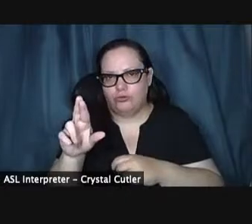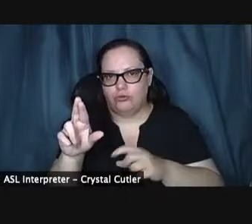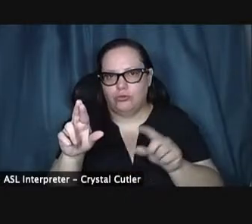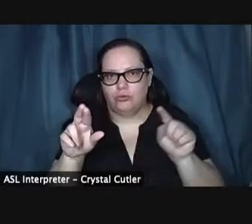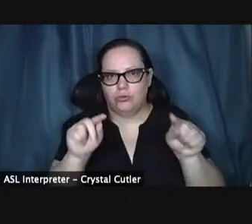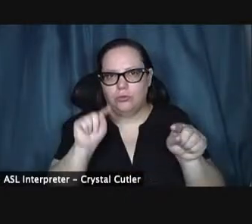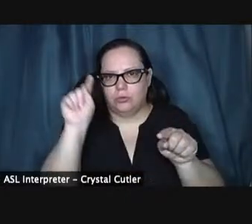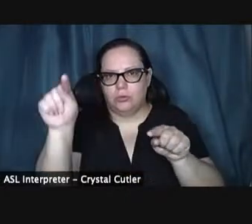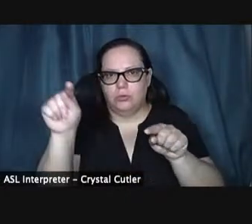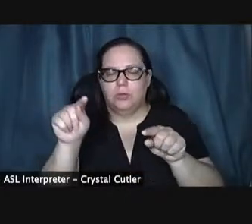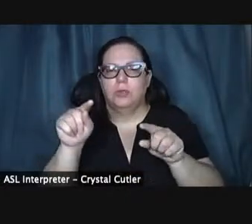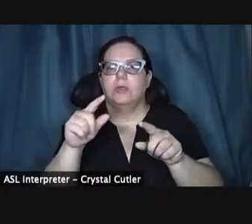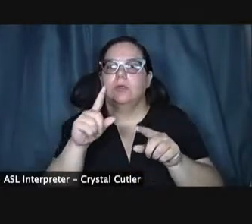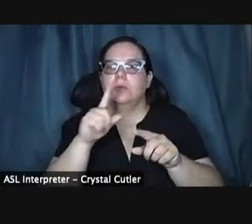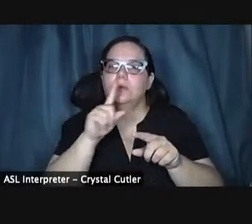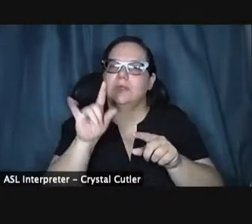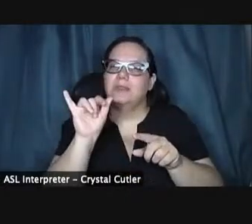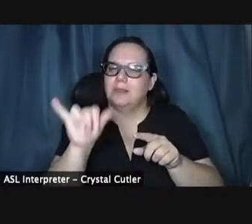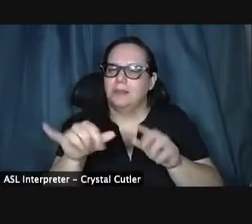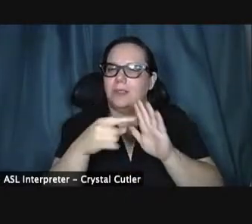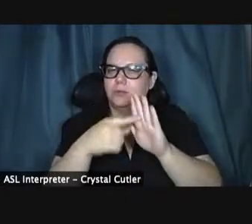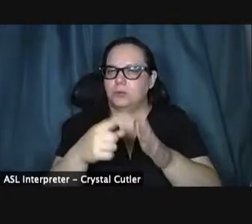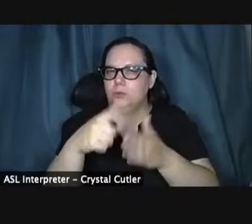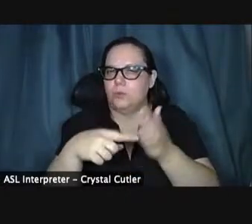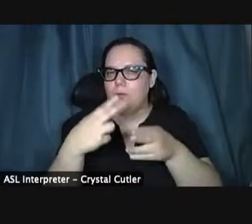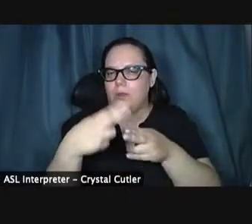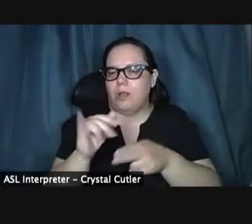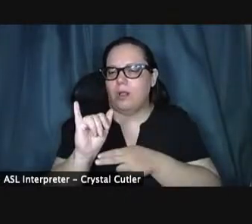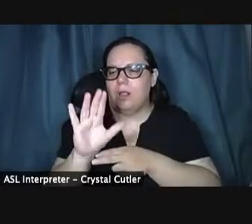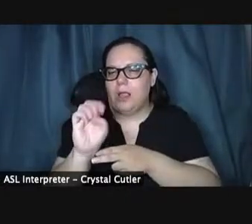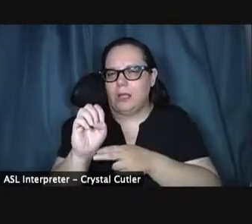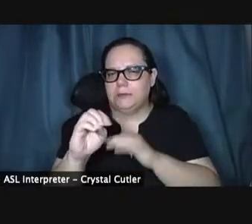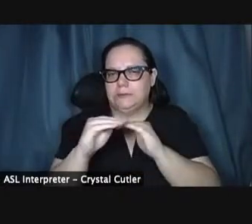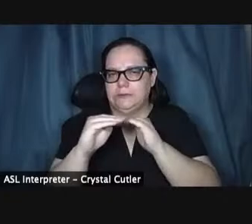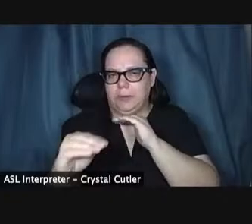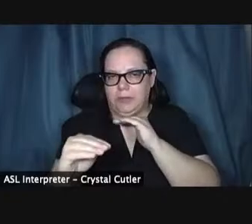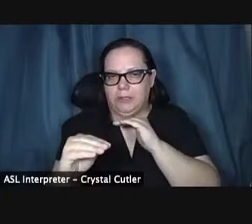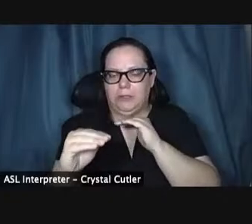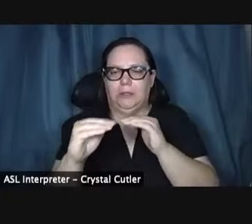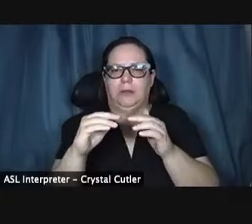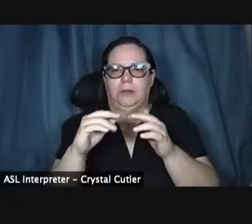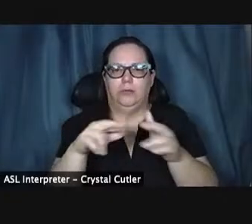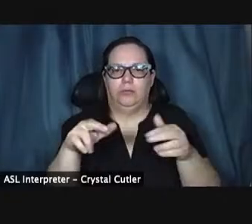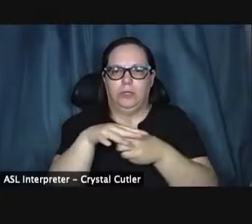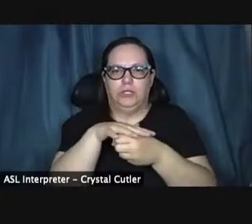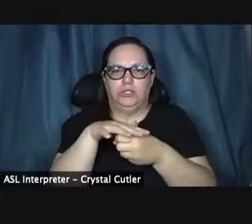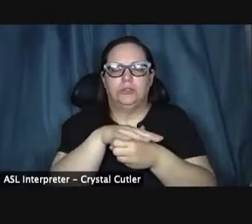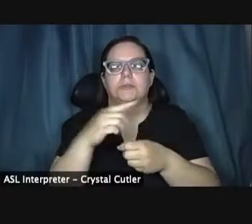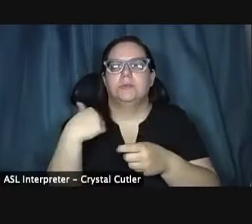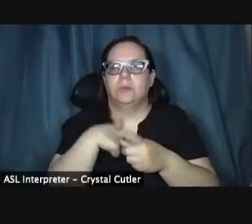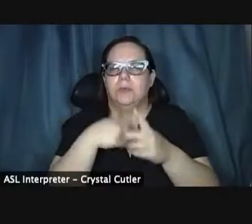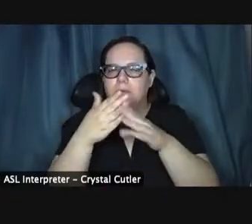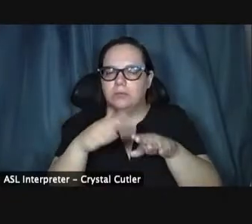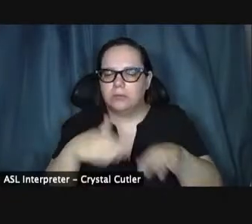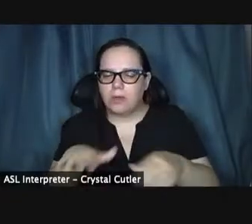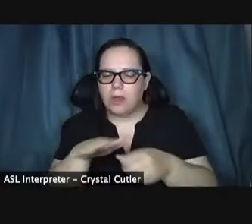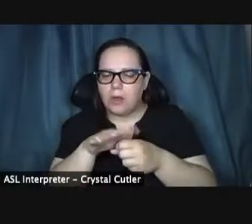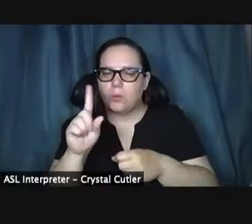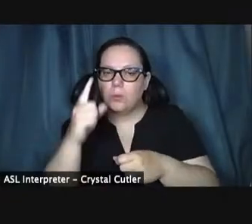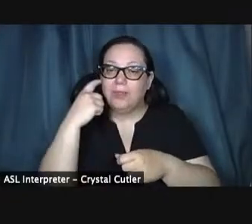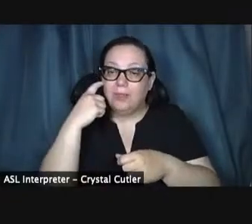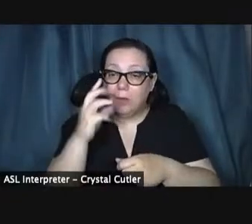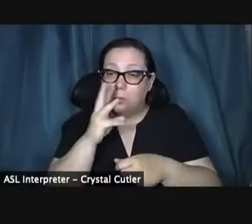we call ice stability regions. So we divide up the areas where we think water could be